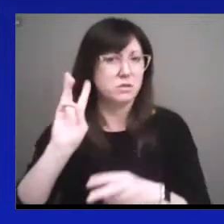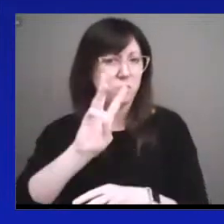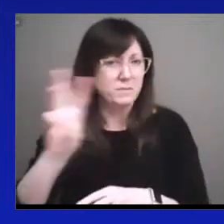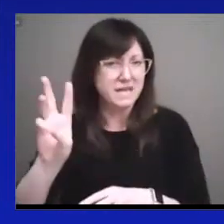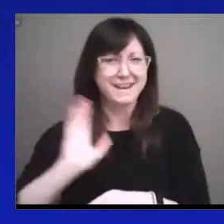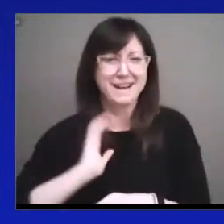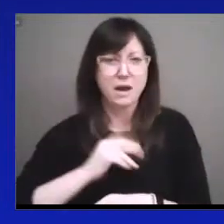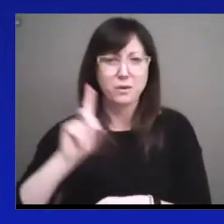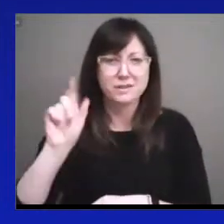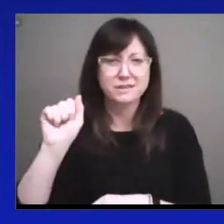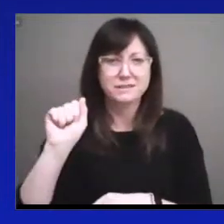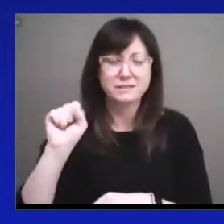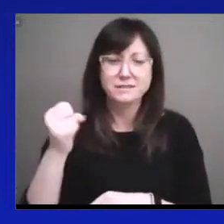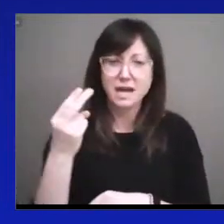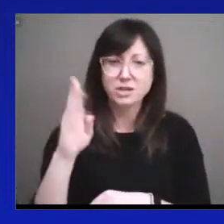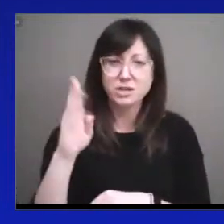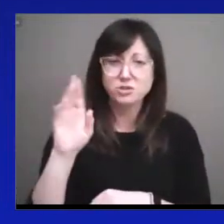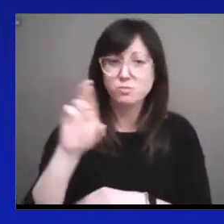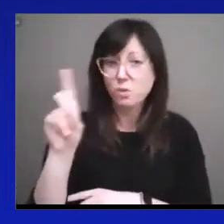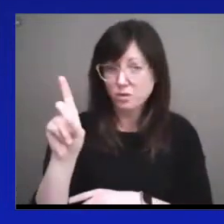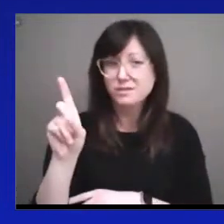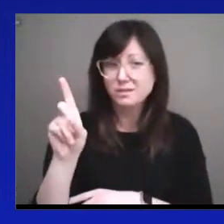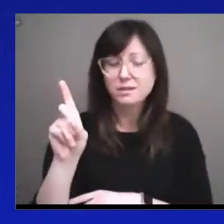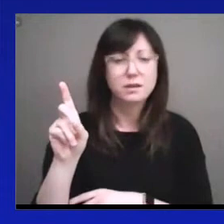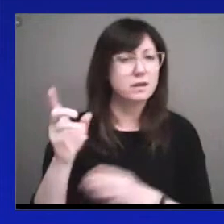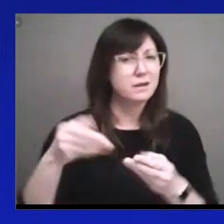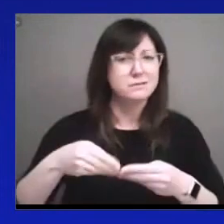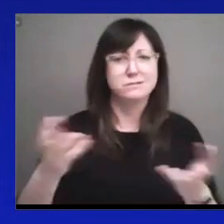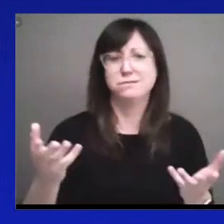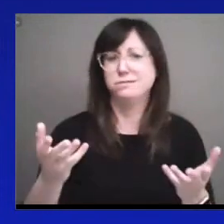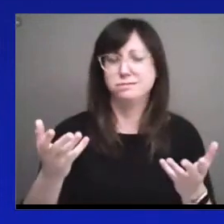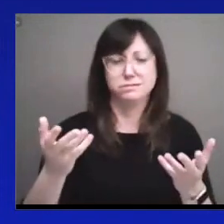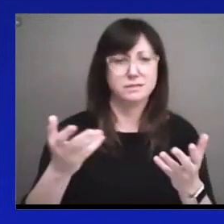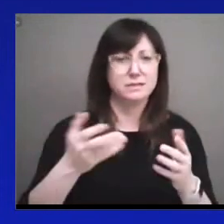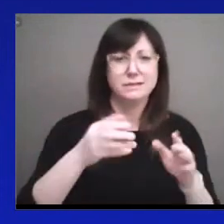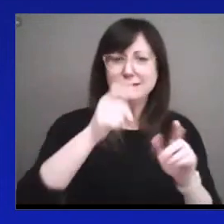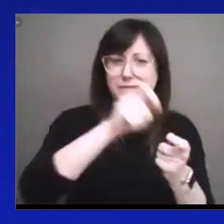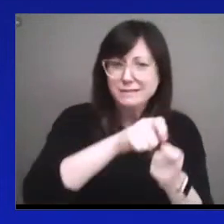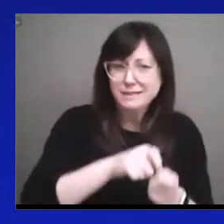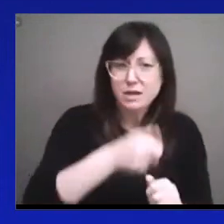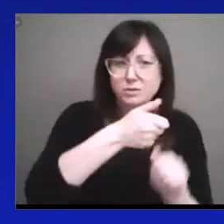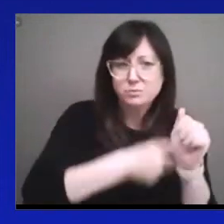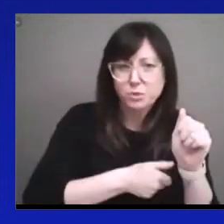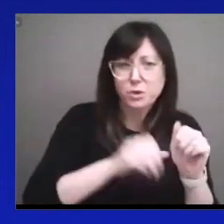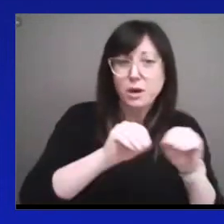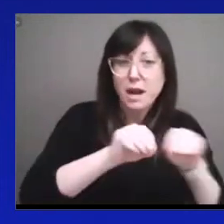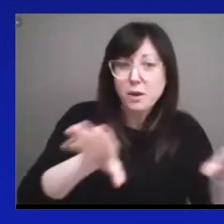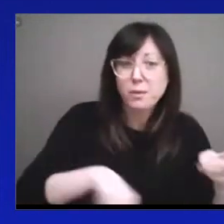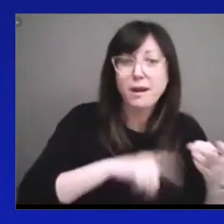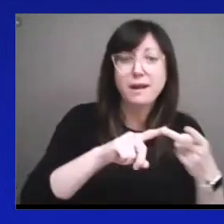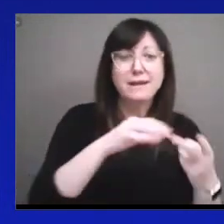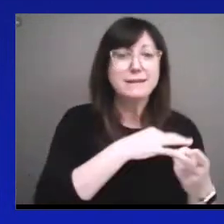dashboard, in terms of we give the details of every outbreak, in terms of the number of workers and